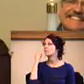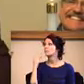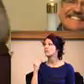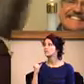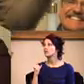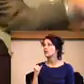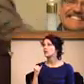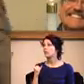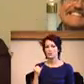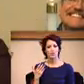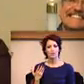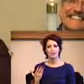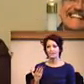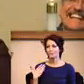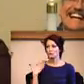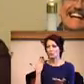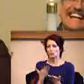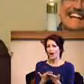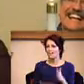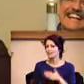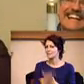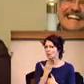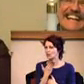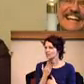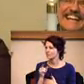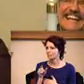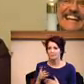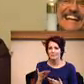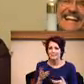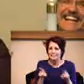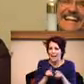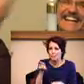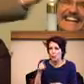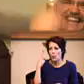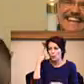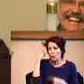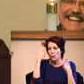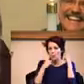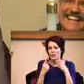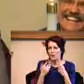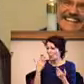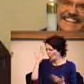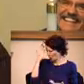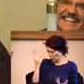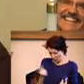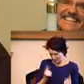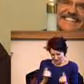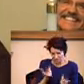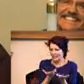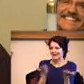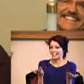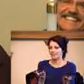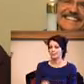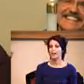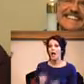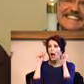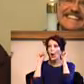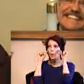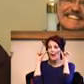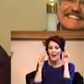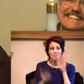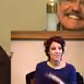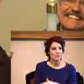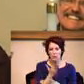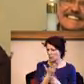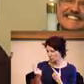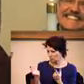you're still wondering what am I doing here it's a question I wake up every morning what am I doing here